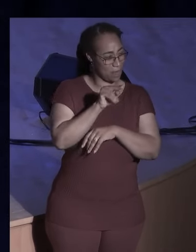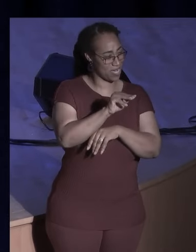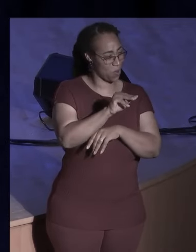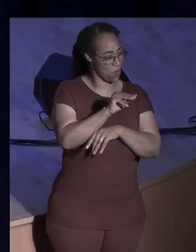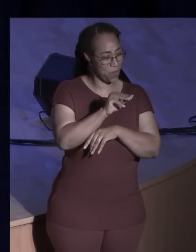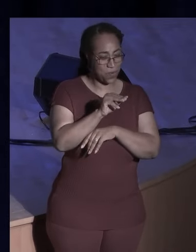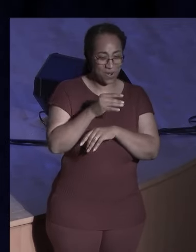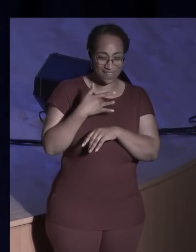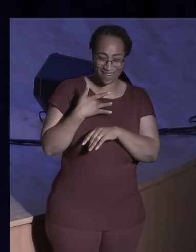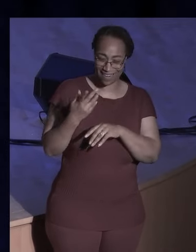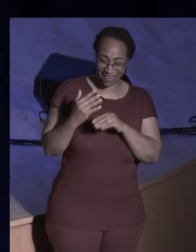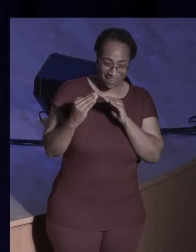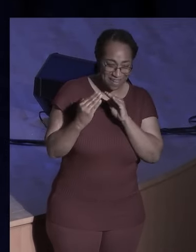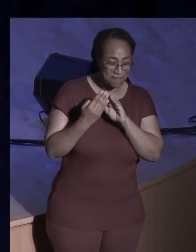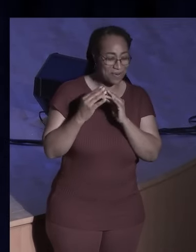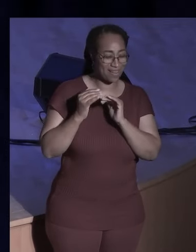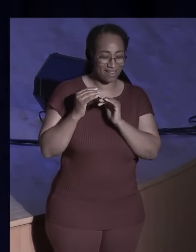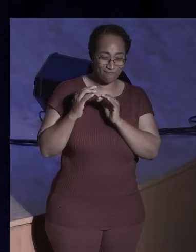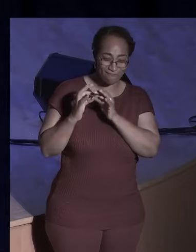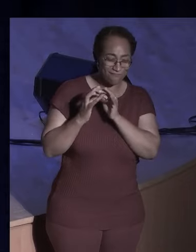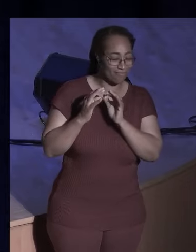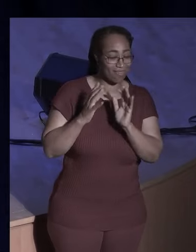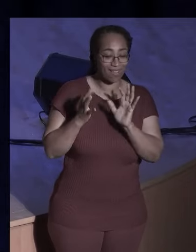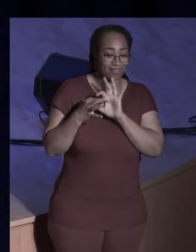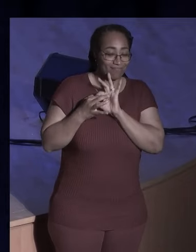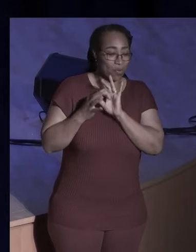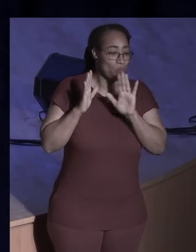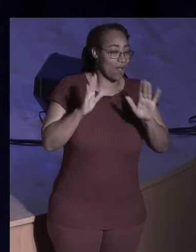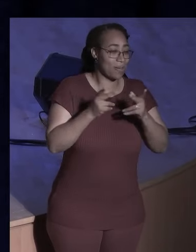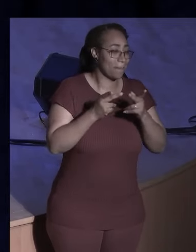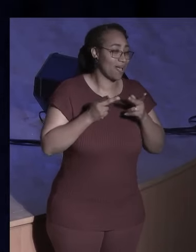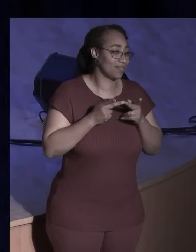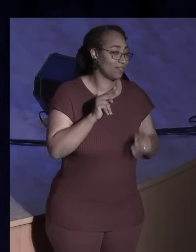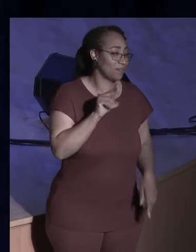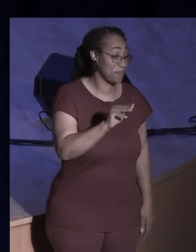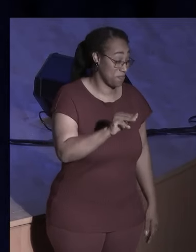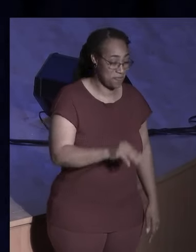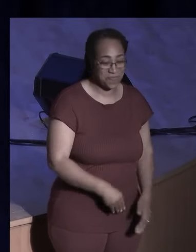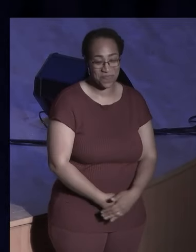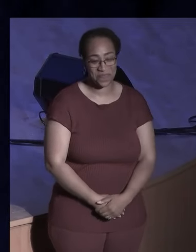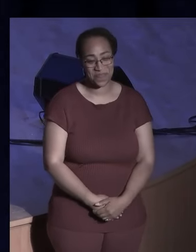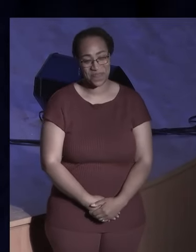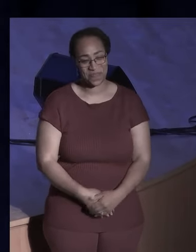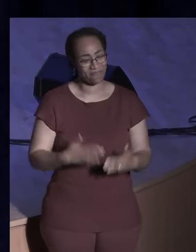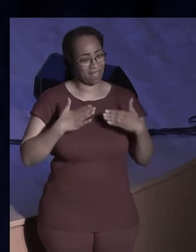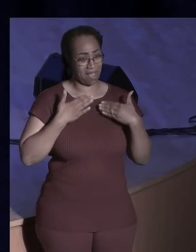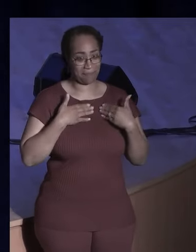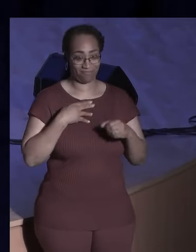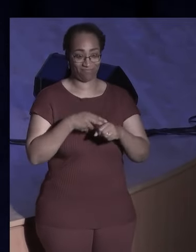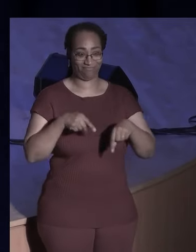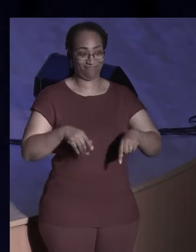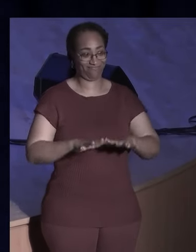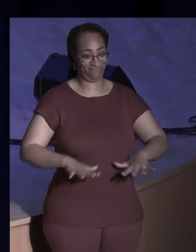be. So I'm happy to join our friends and partners across the Smithsonian Institute who connect the American